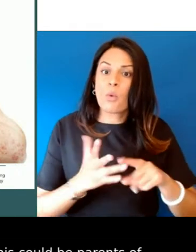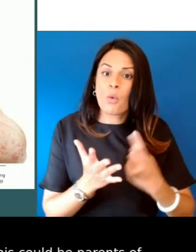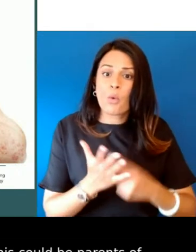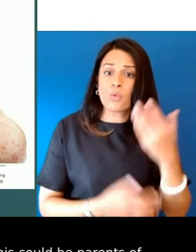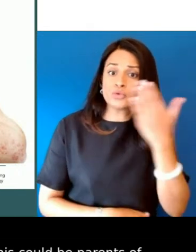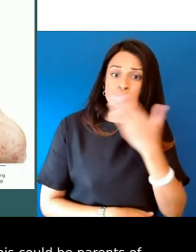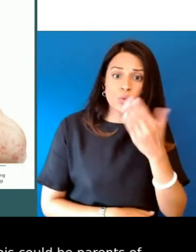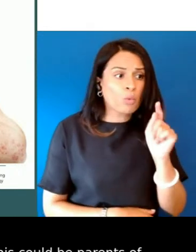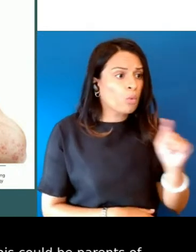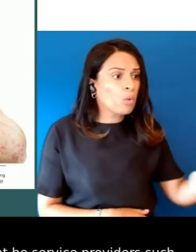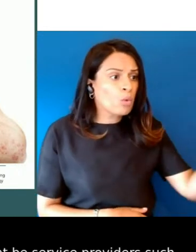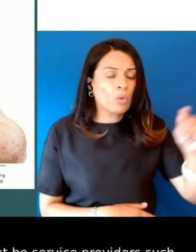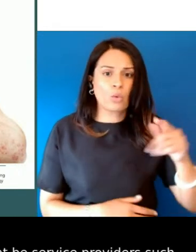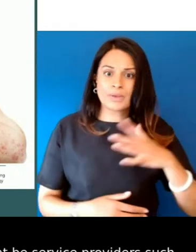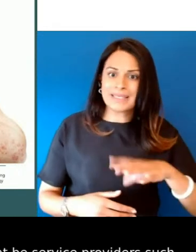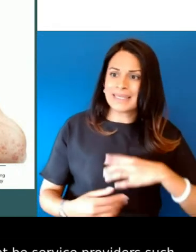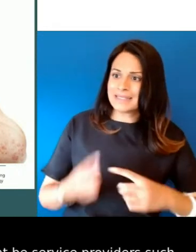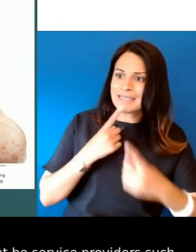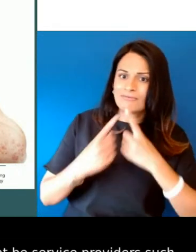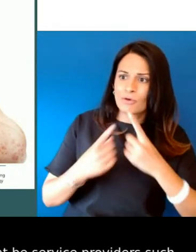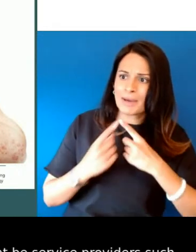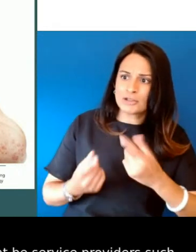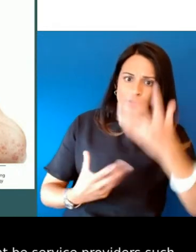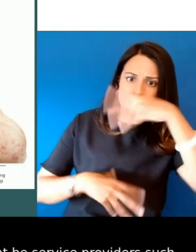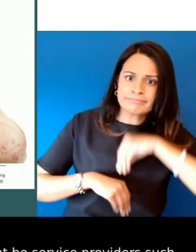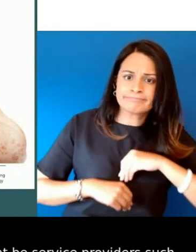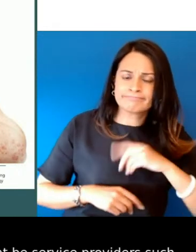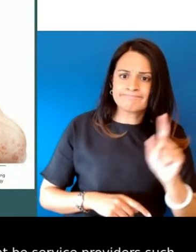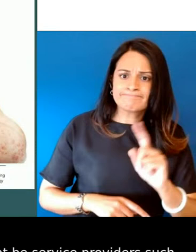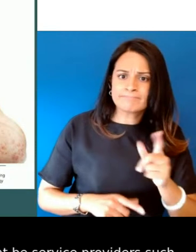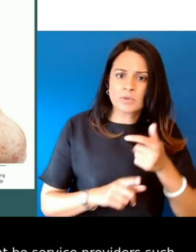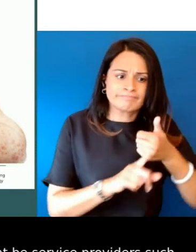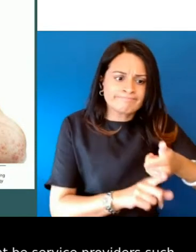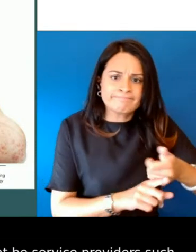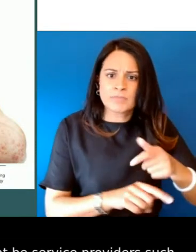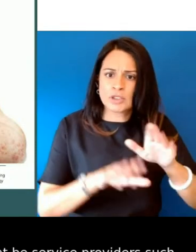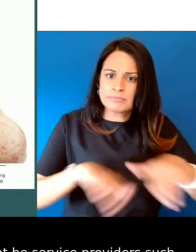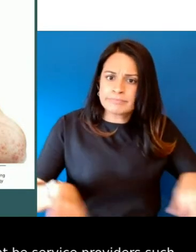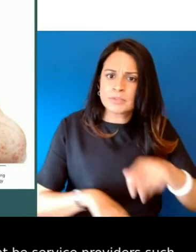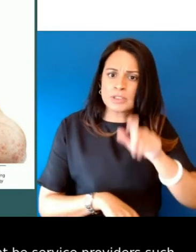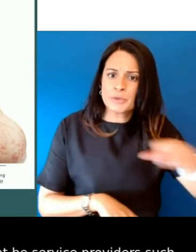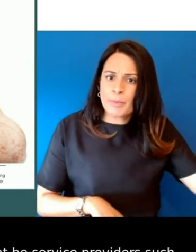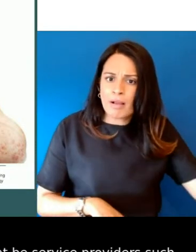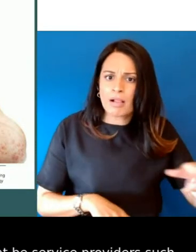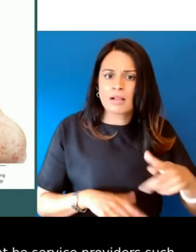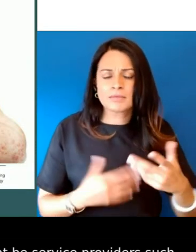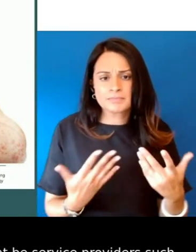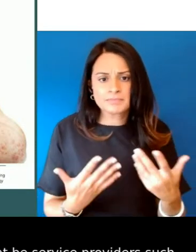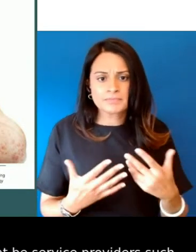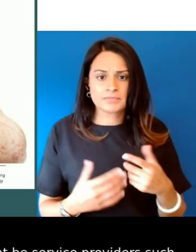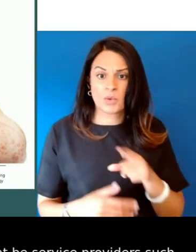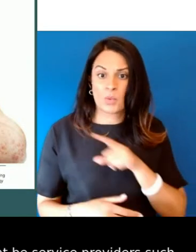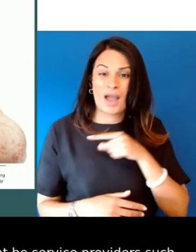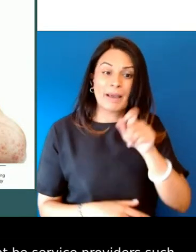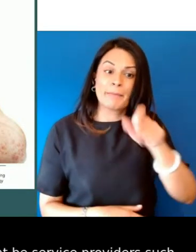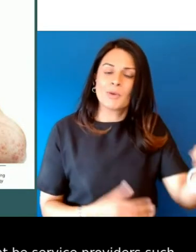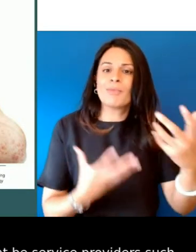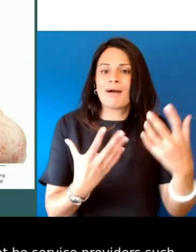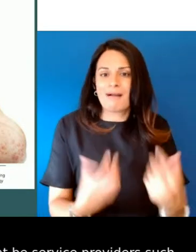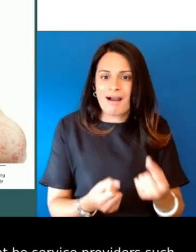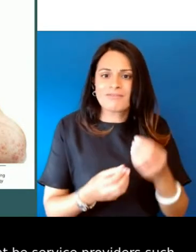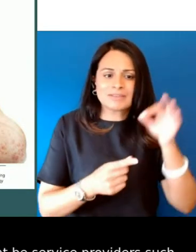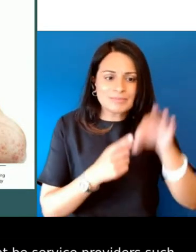that needs some expert advice with regards to caring for people with allergic conditions